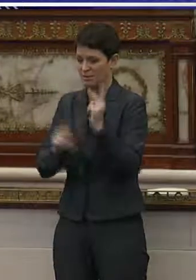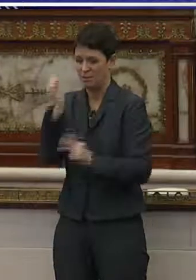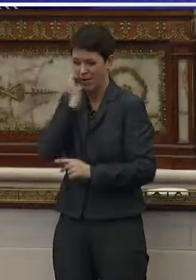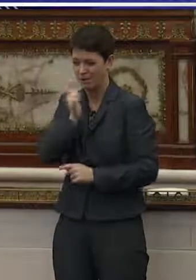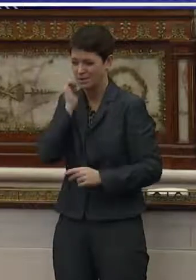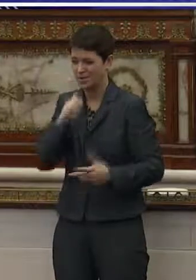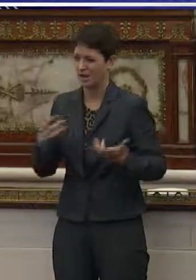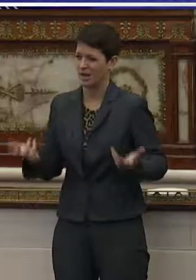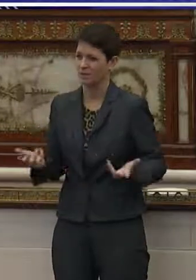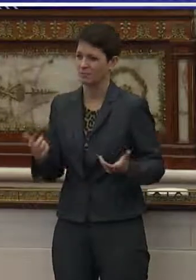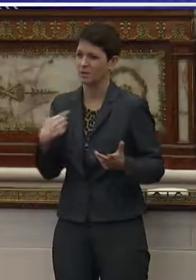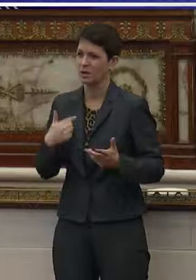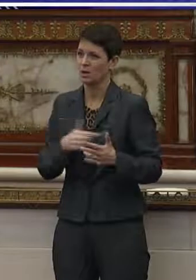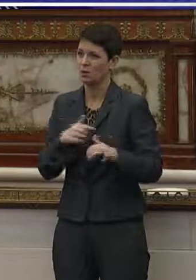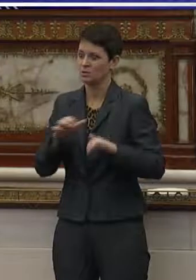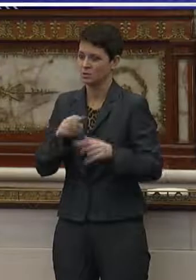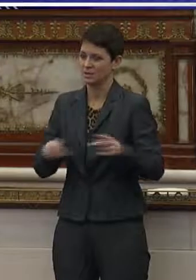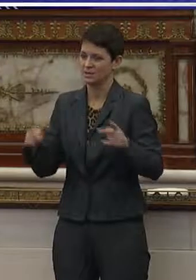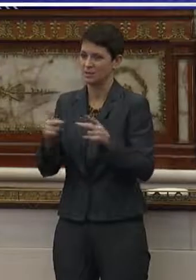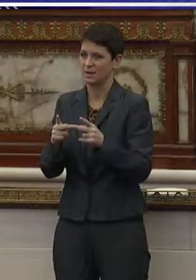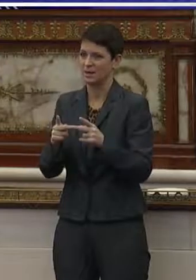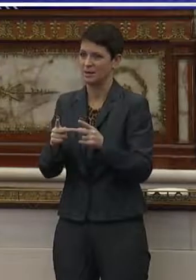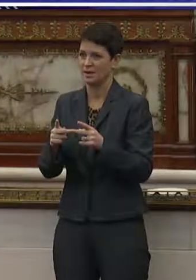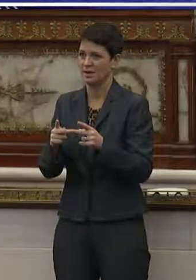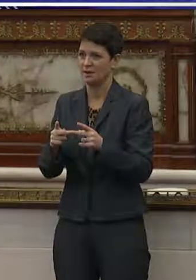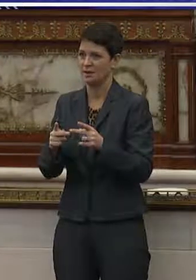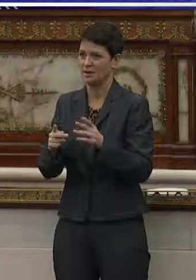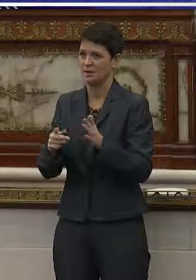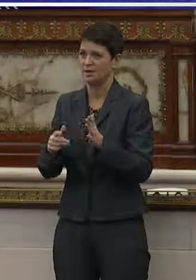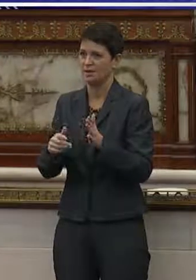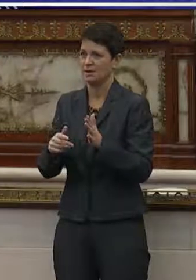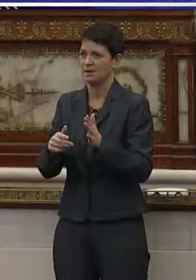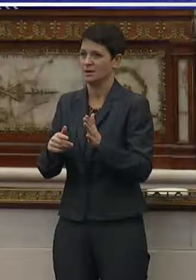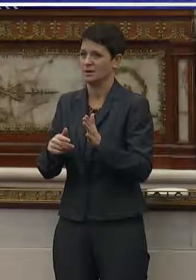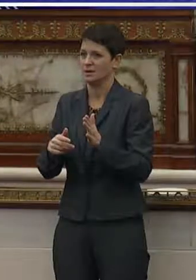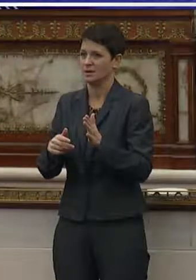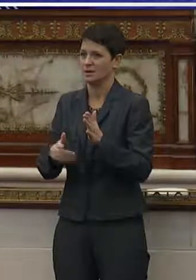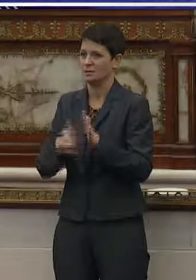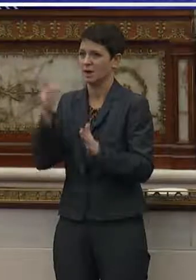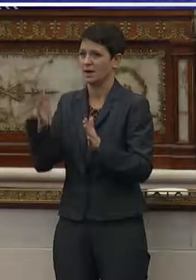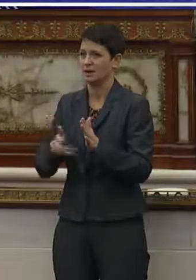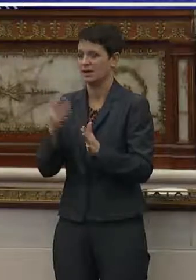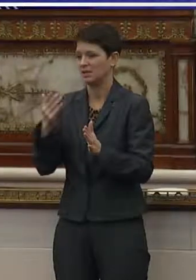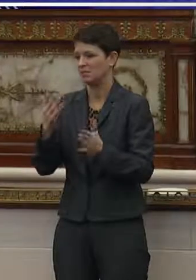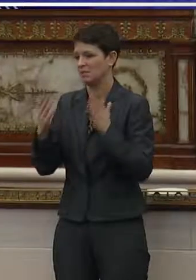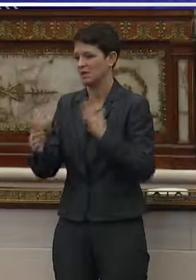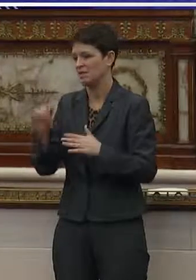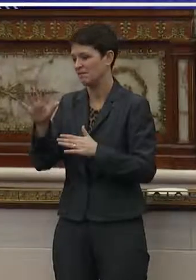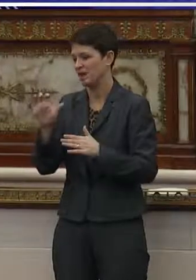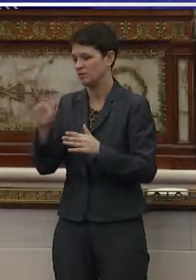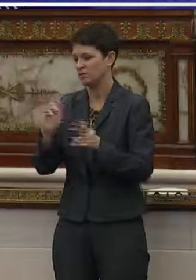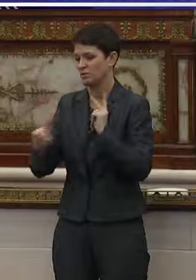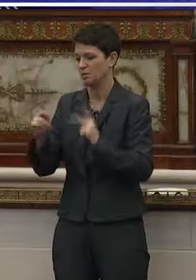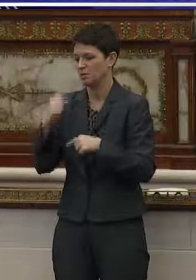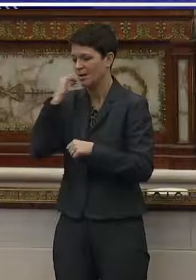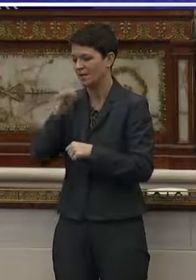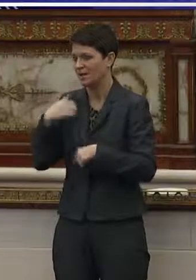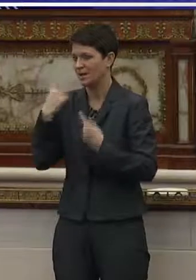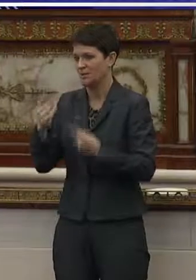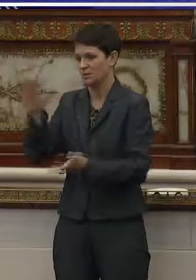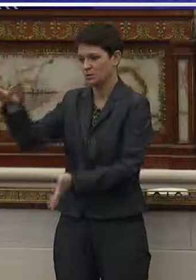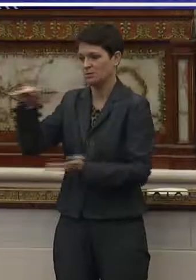And we will do this at a site that has sporadically vaccinated at the most 500 people per day since we started